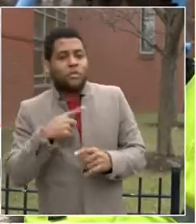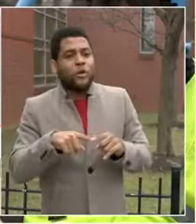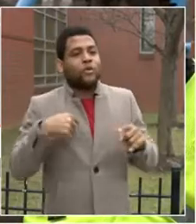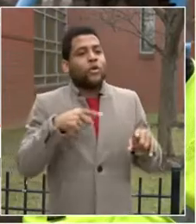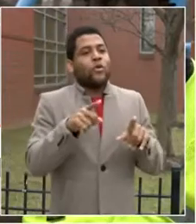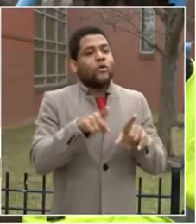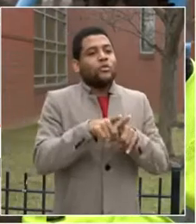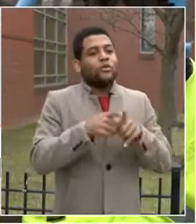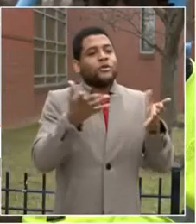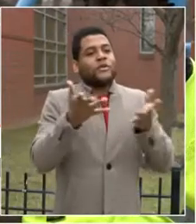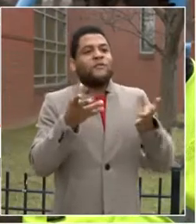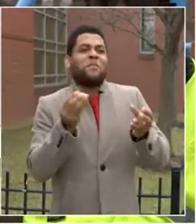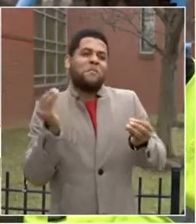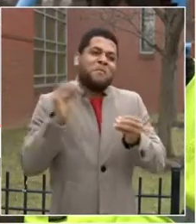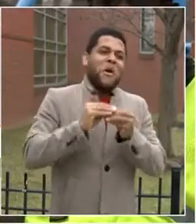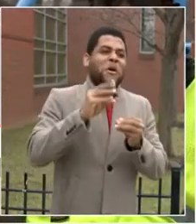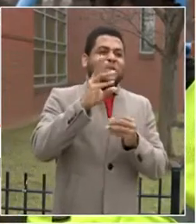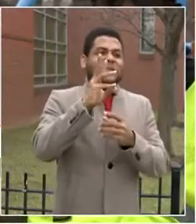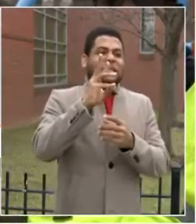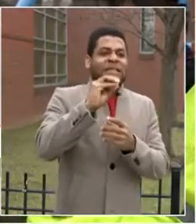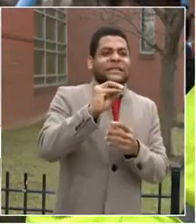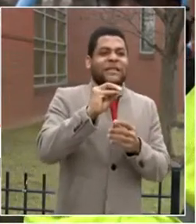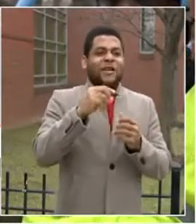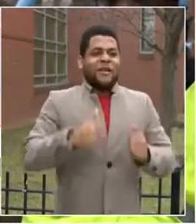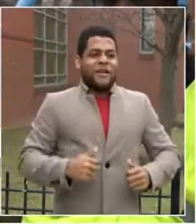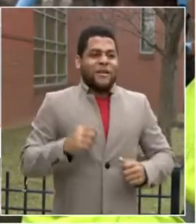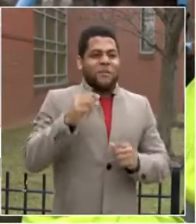by bringing back Sunday hours at our pools.